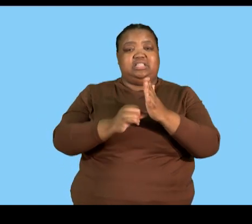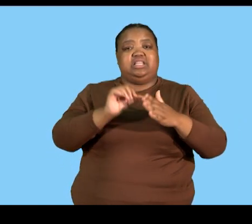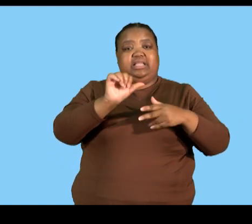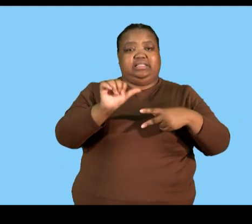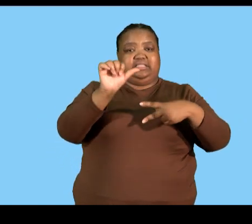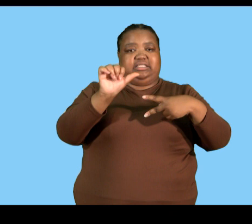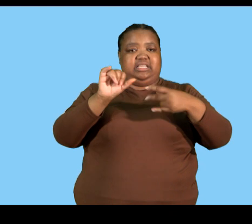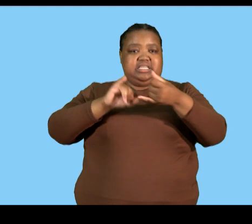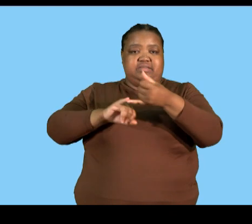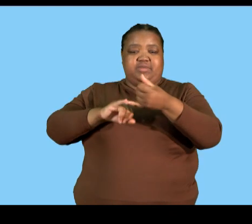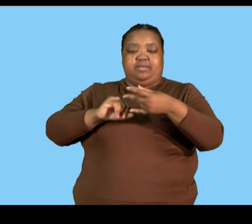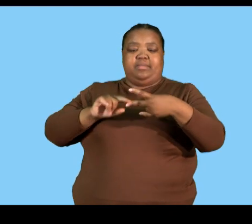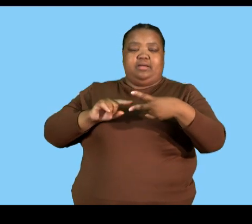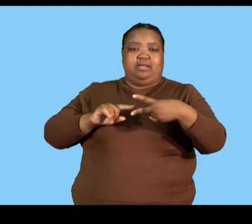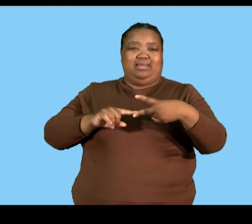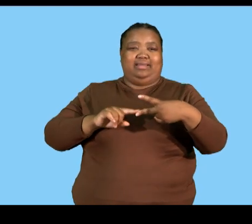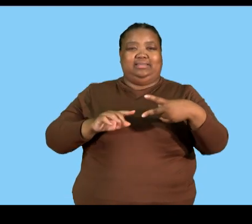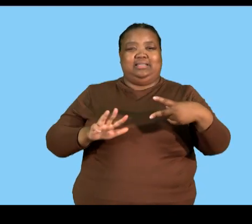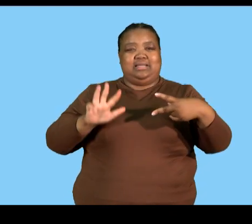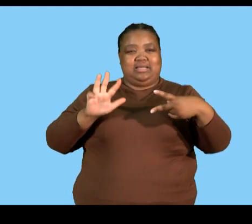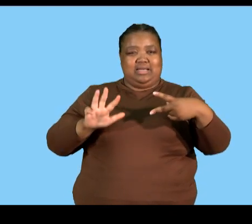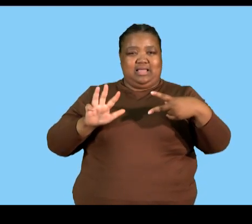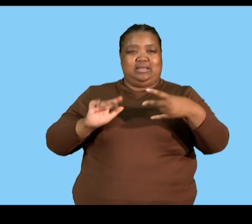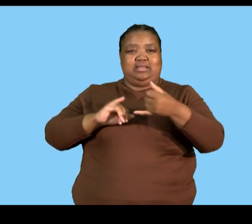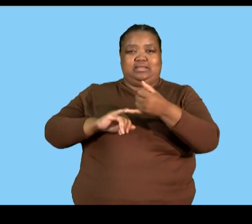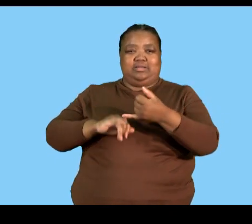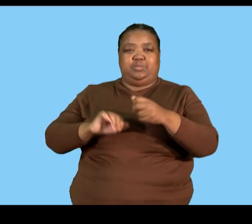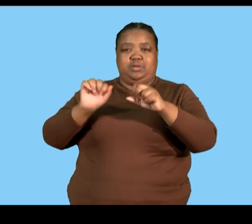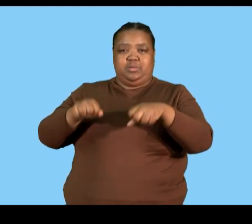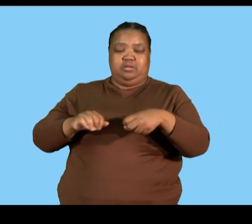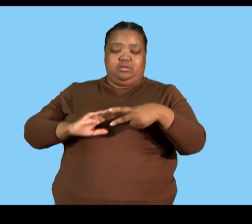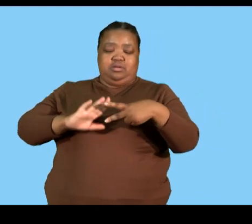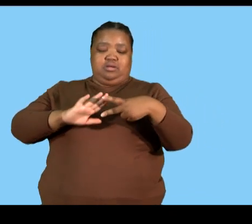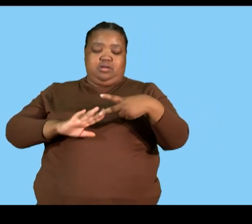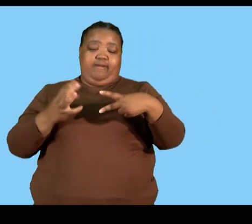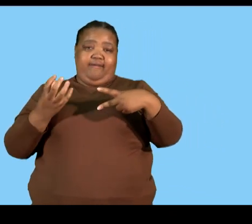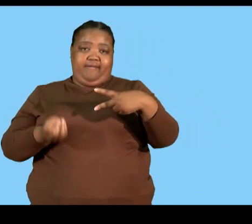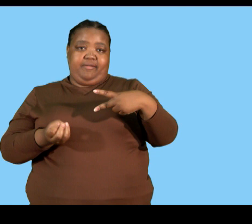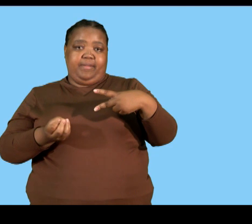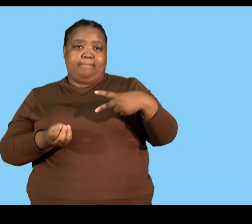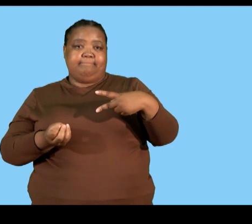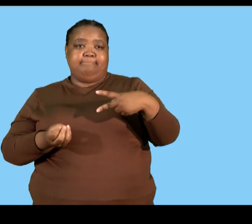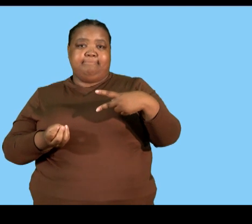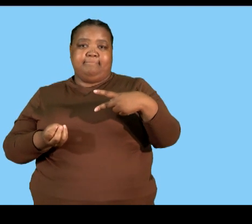September as well as the 9th of September. So now having these two, we are going to take